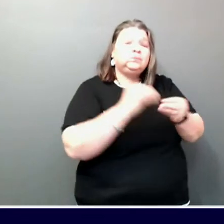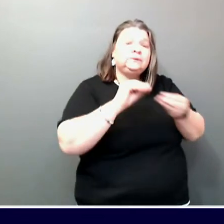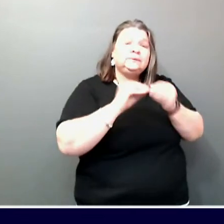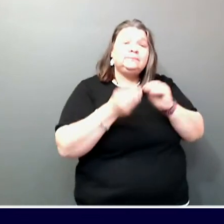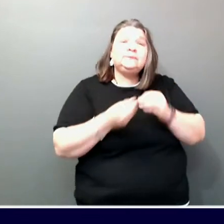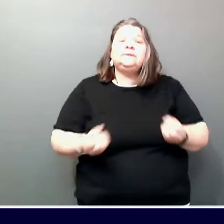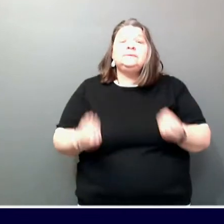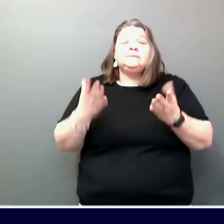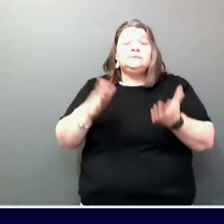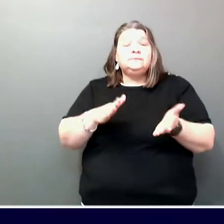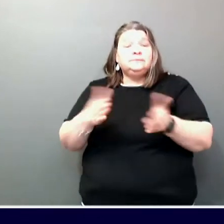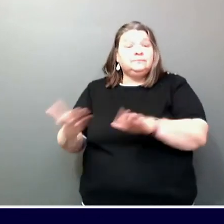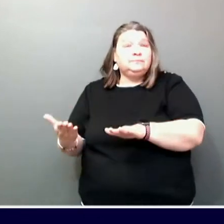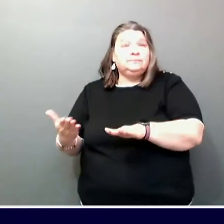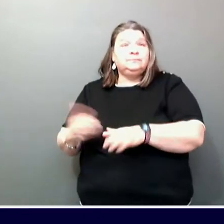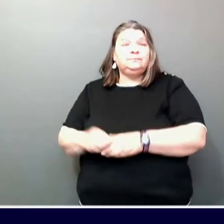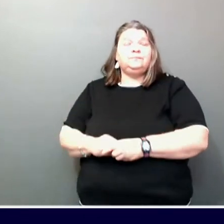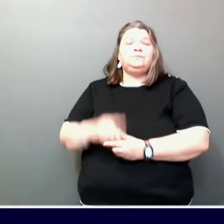to now